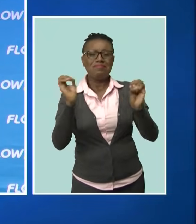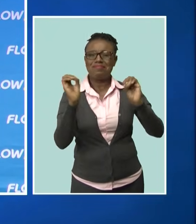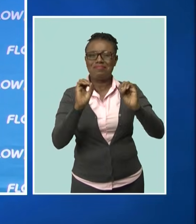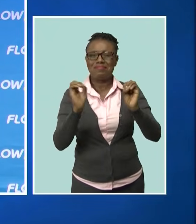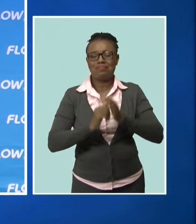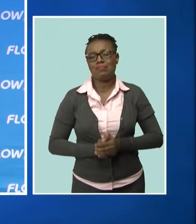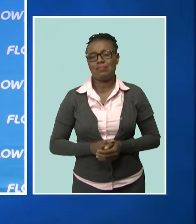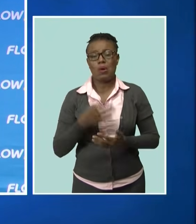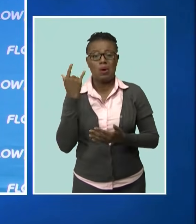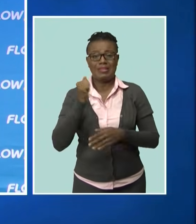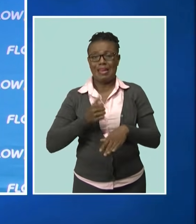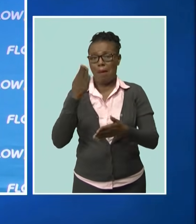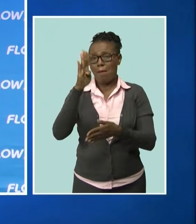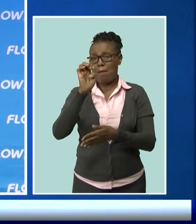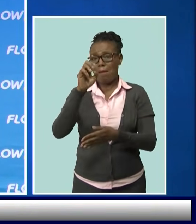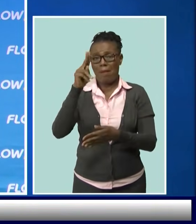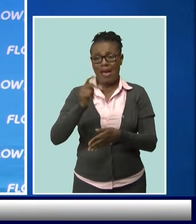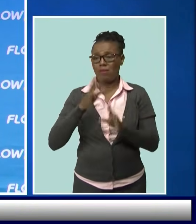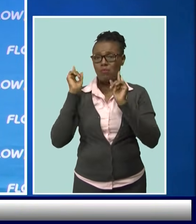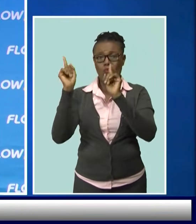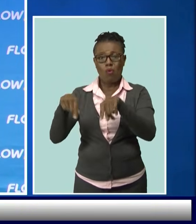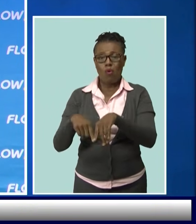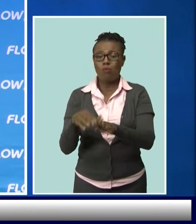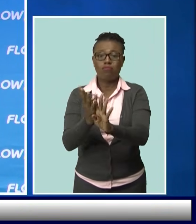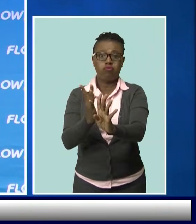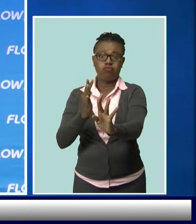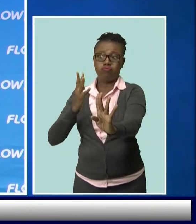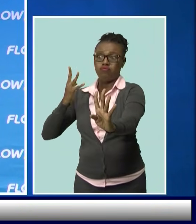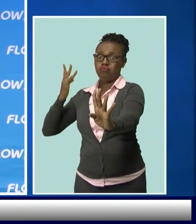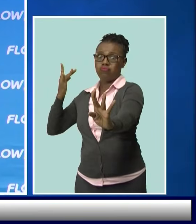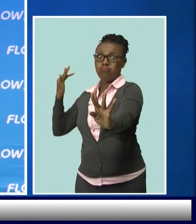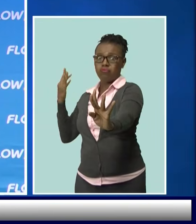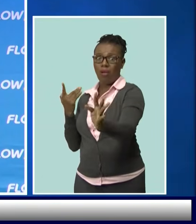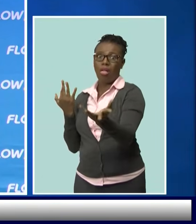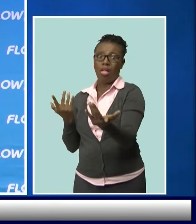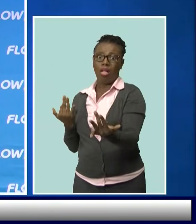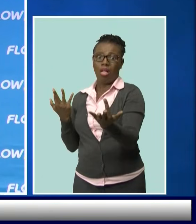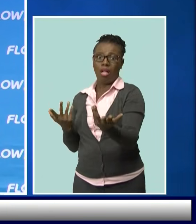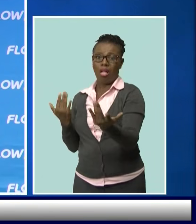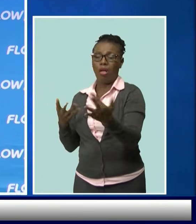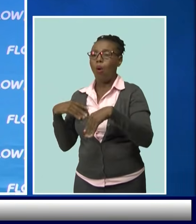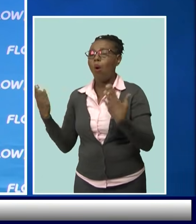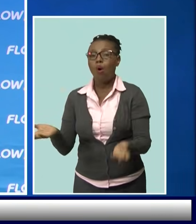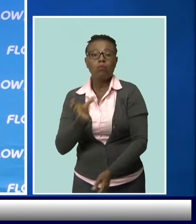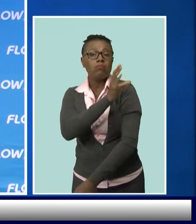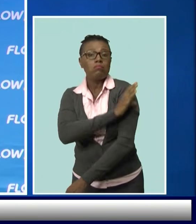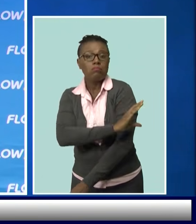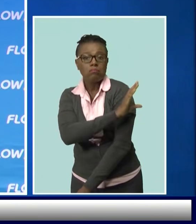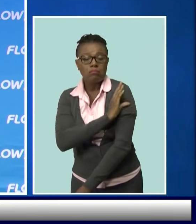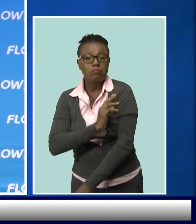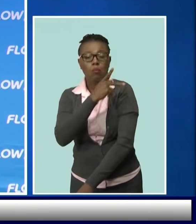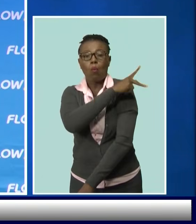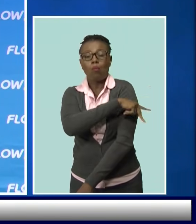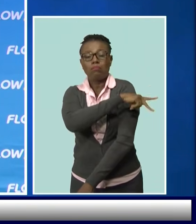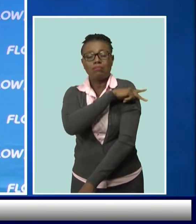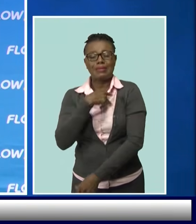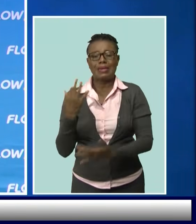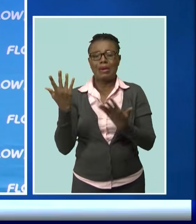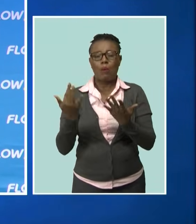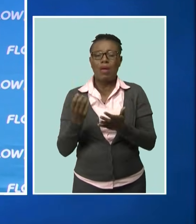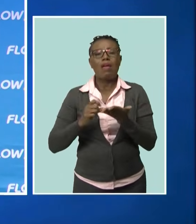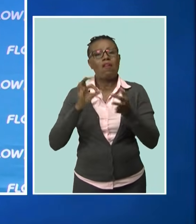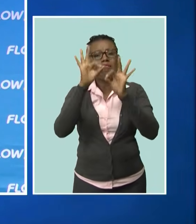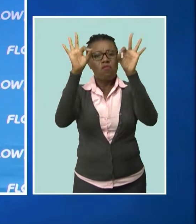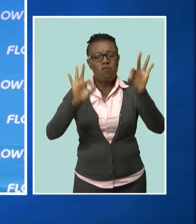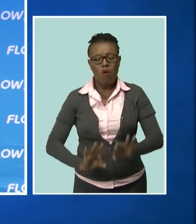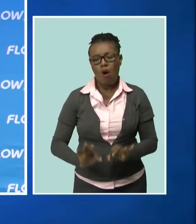bank lines for 2-3 hours. None of us wait filling out forms at a hospital or polyclinic over and over again. All of these things can be made